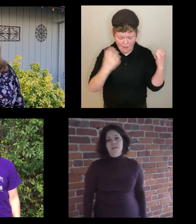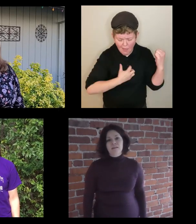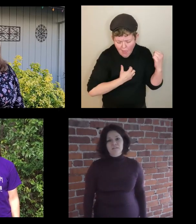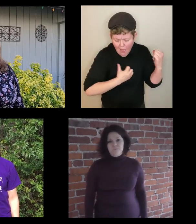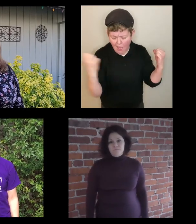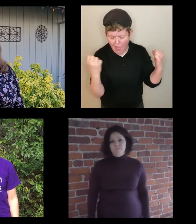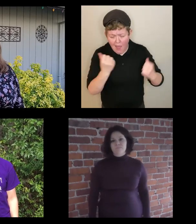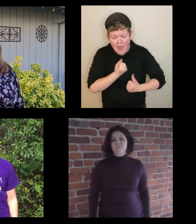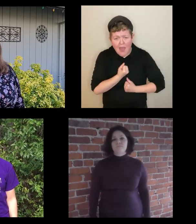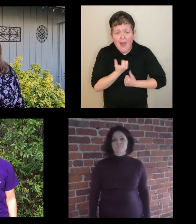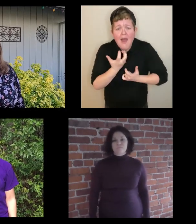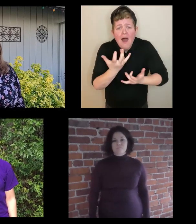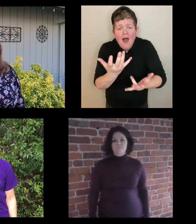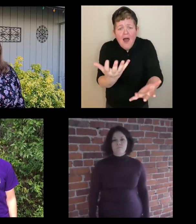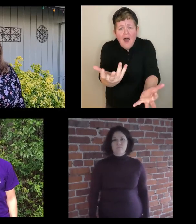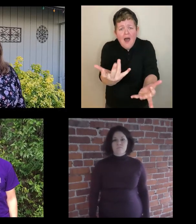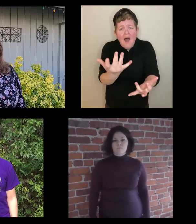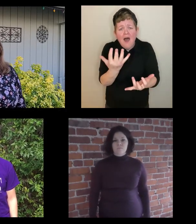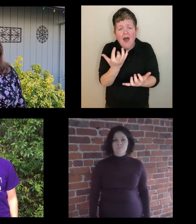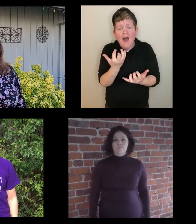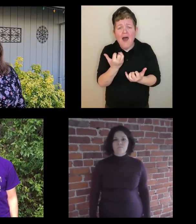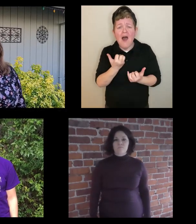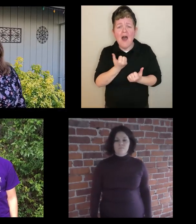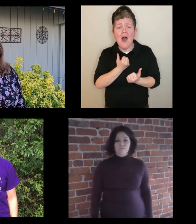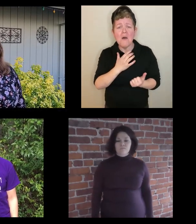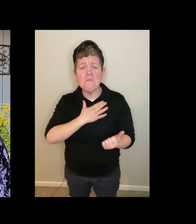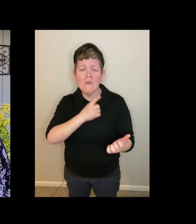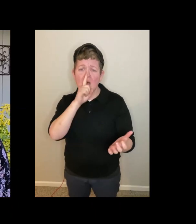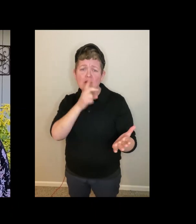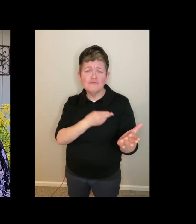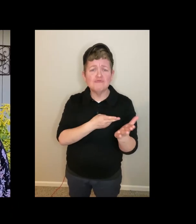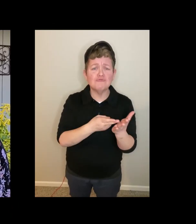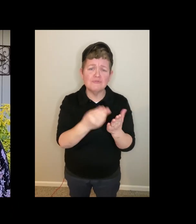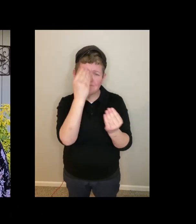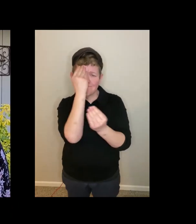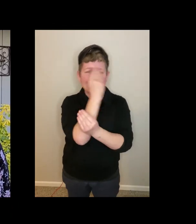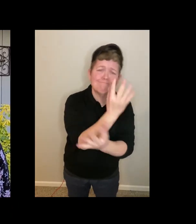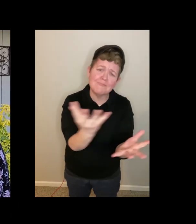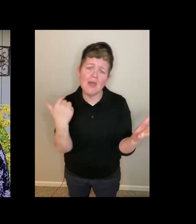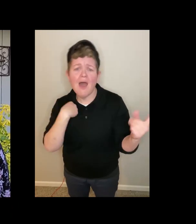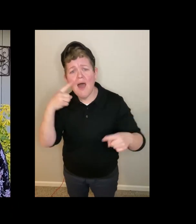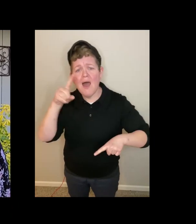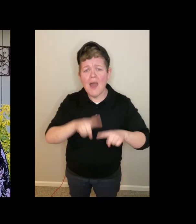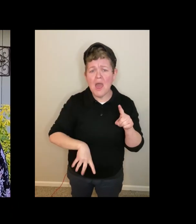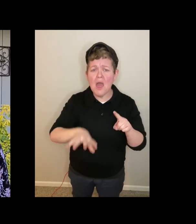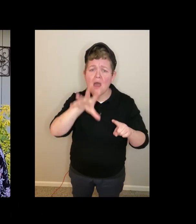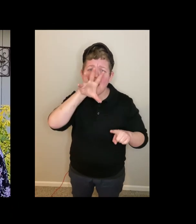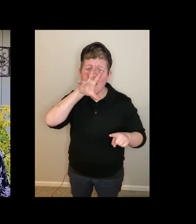No, oh, I can't keep